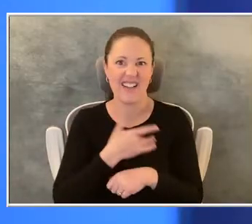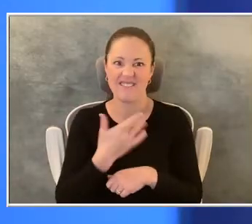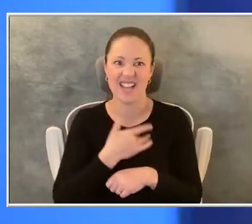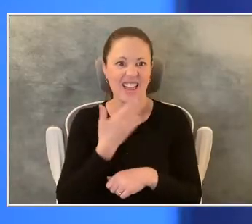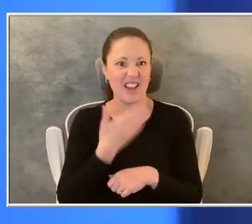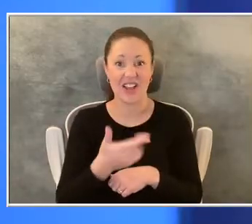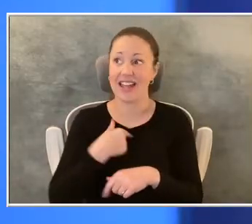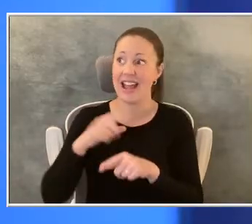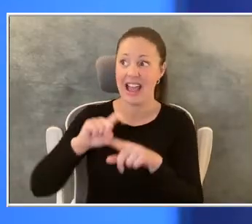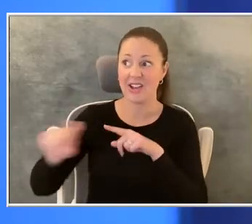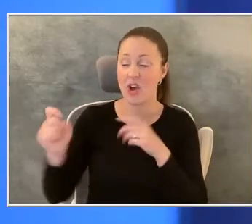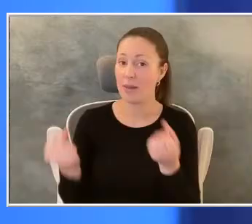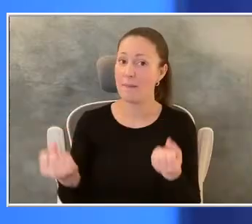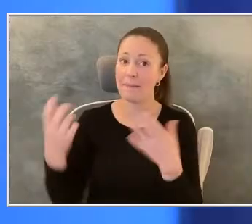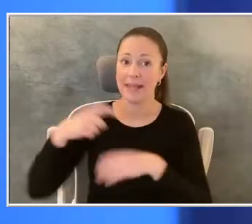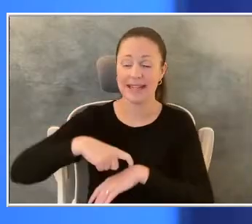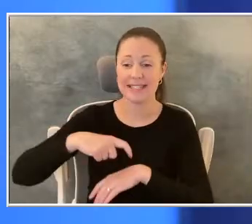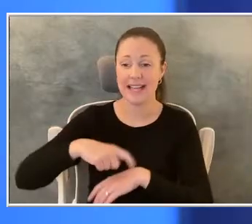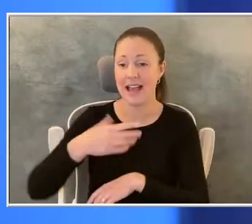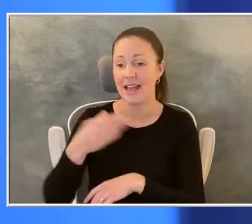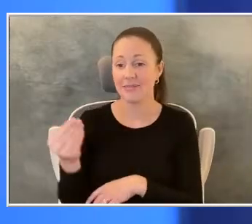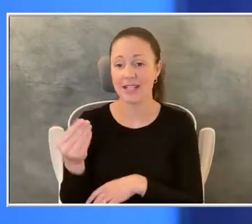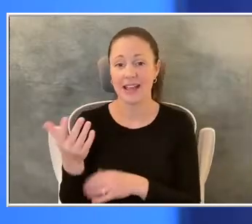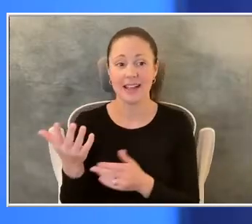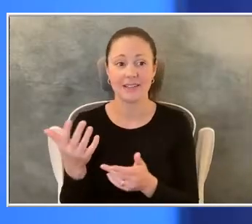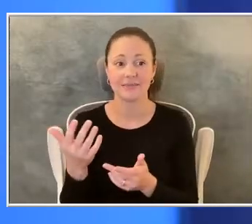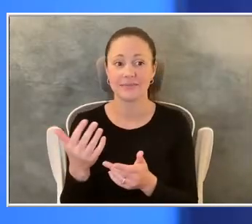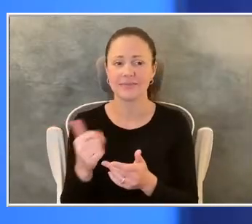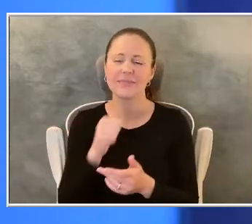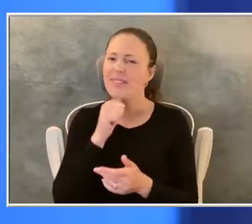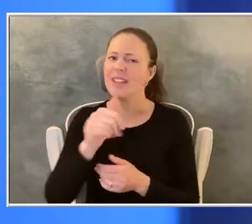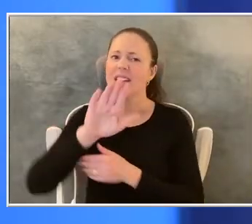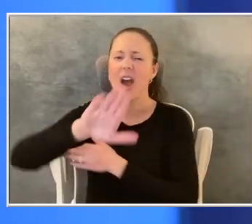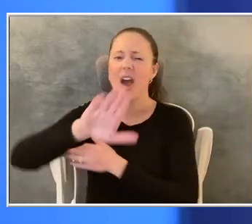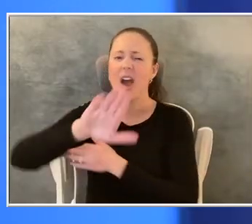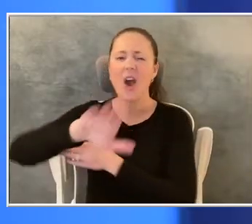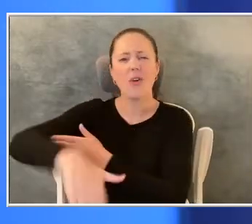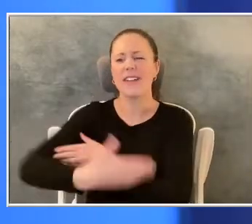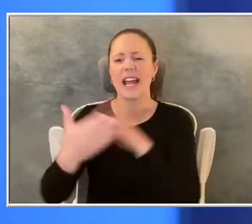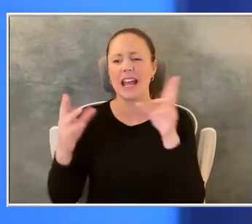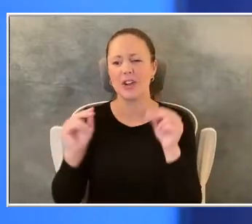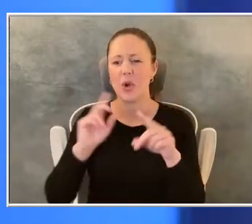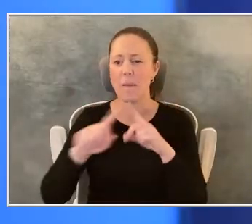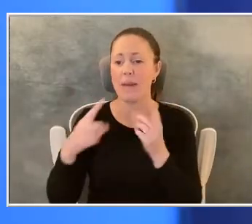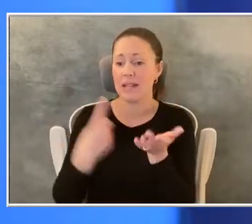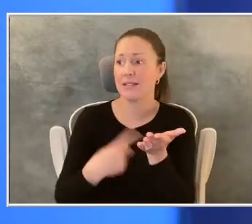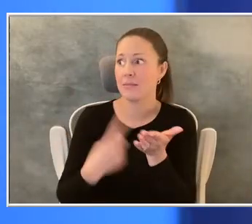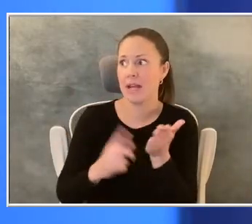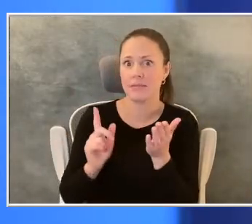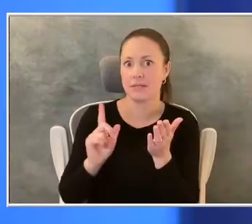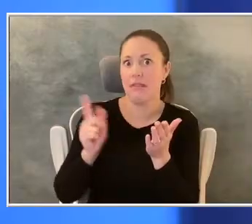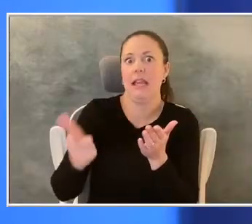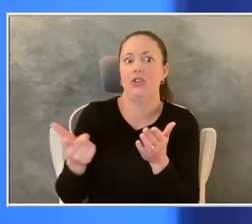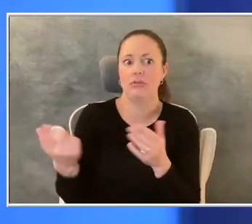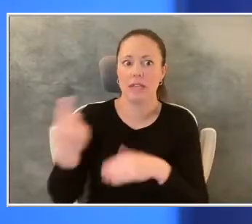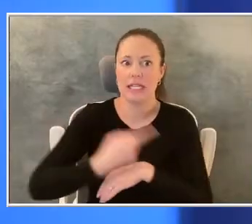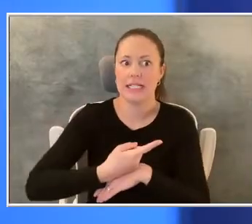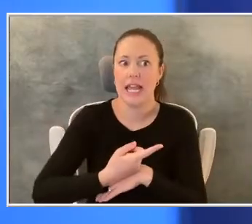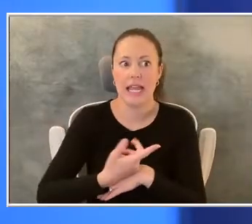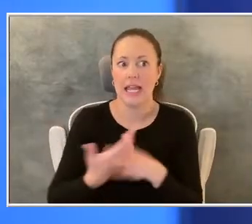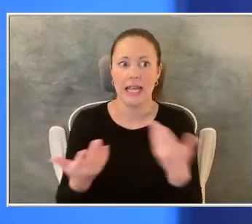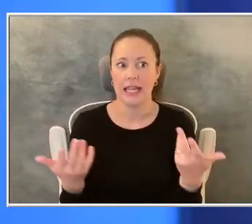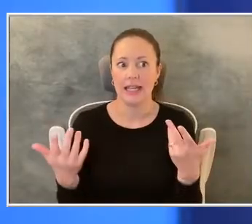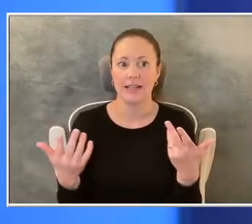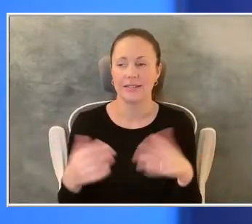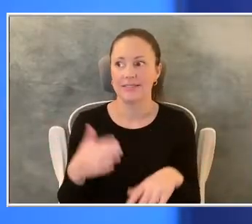time. Not all hours of the night, but you know, later, and I would call, you know, anybody in the medical field because I just, you know,